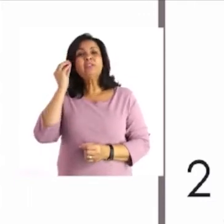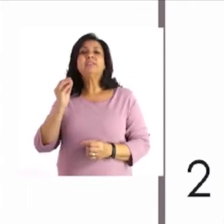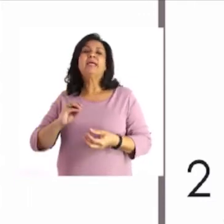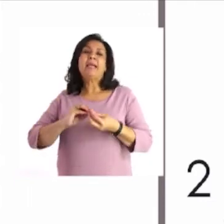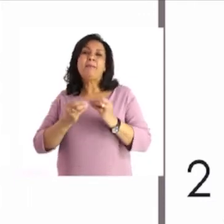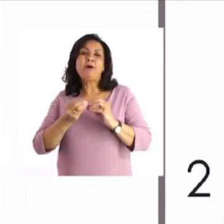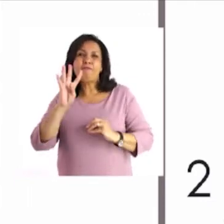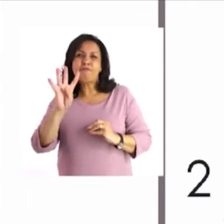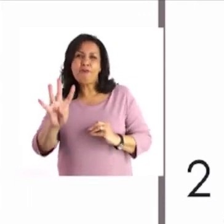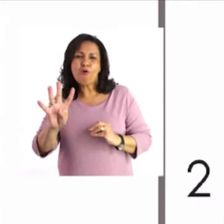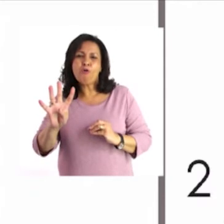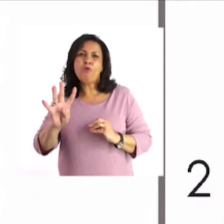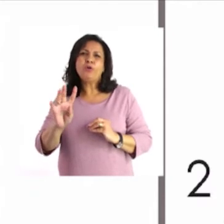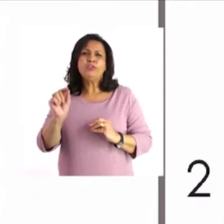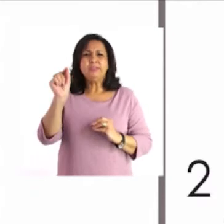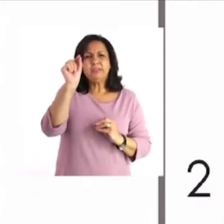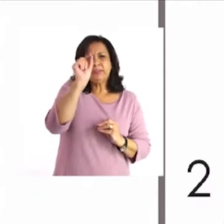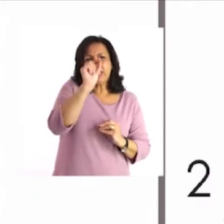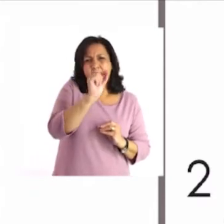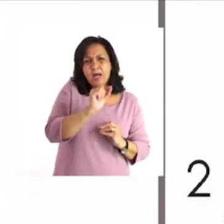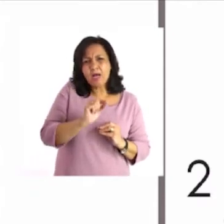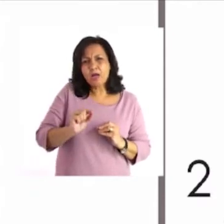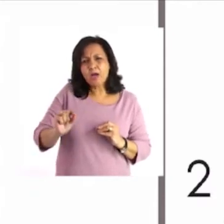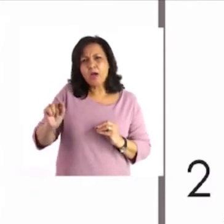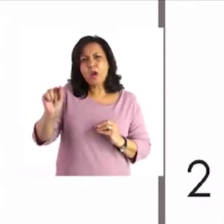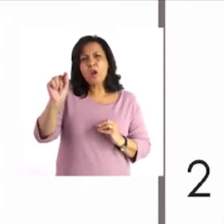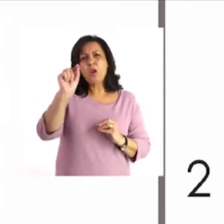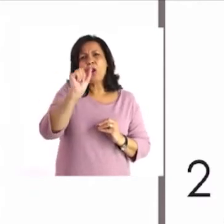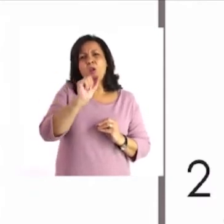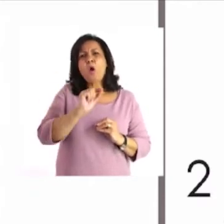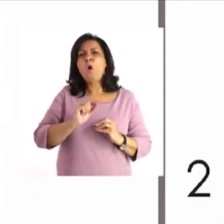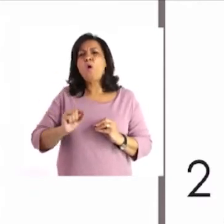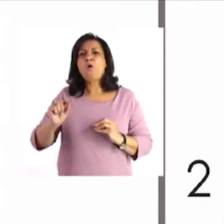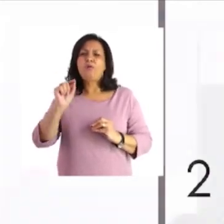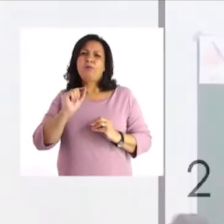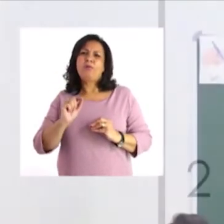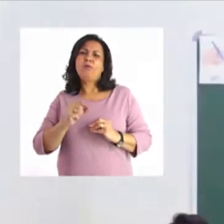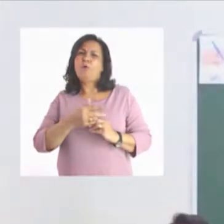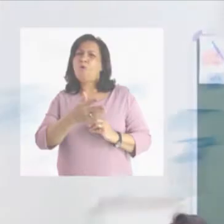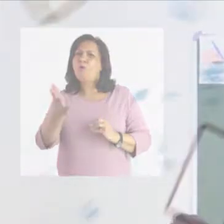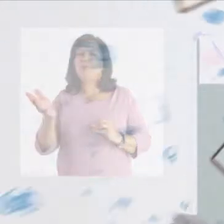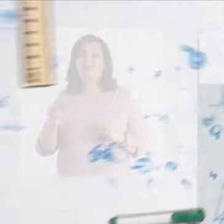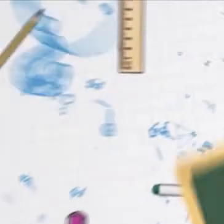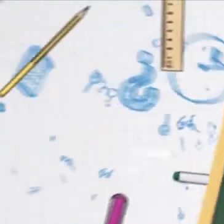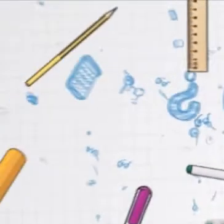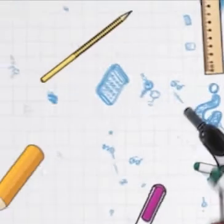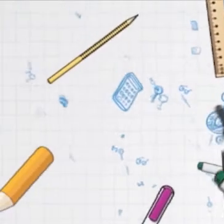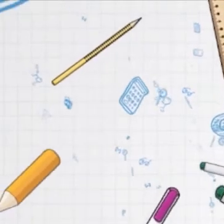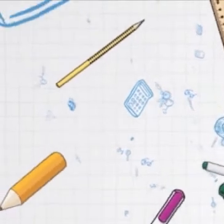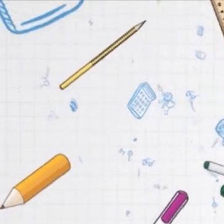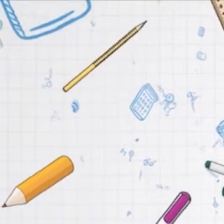and I would just like you to circle all the number 4s on that page. Enjoy.